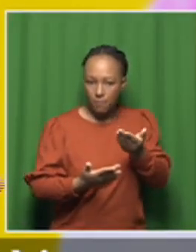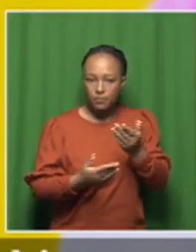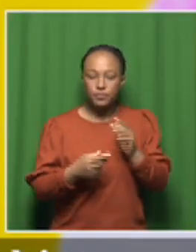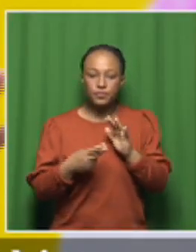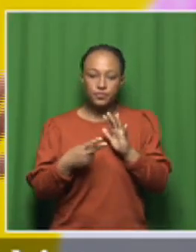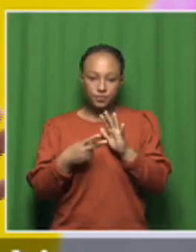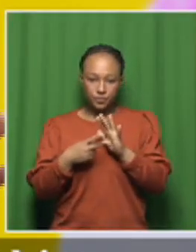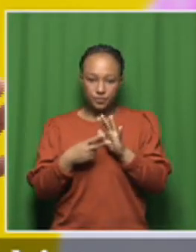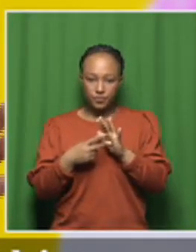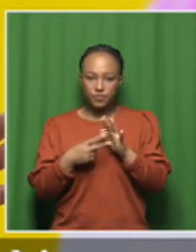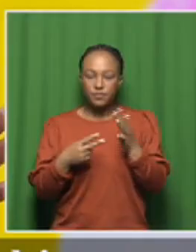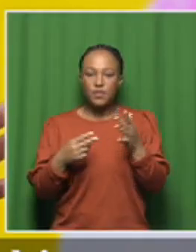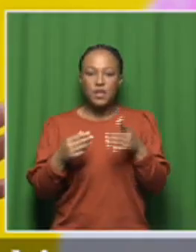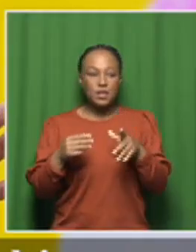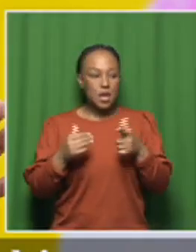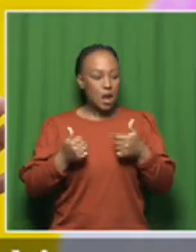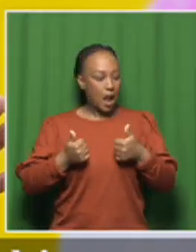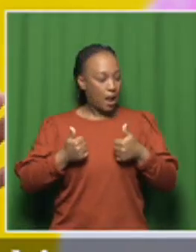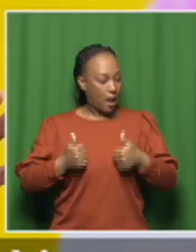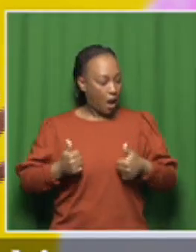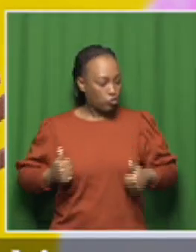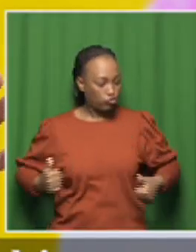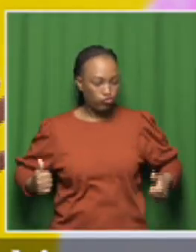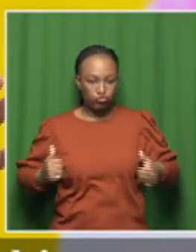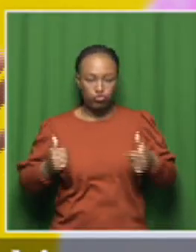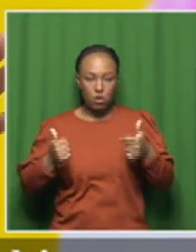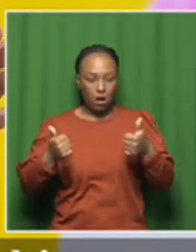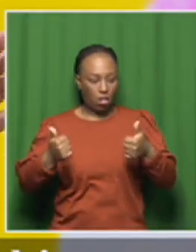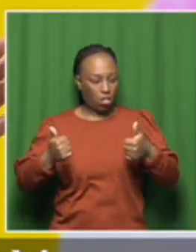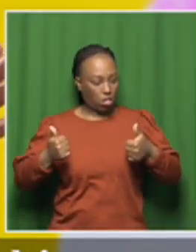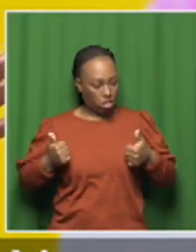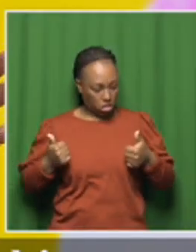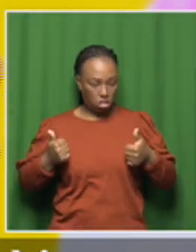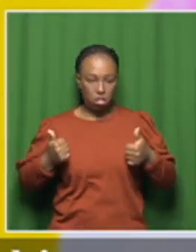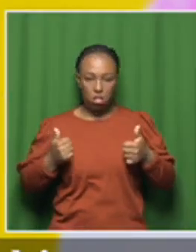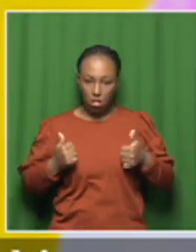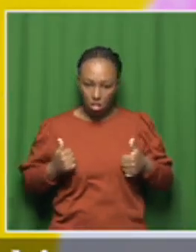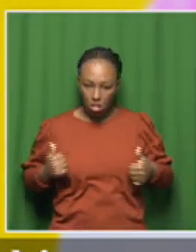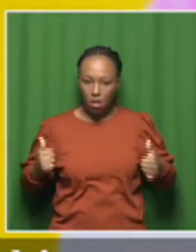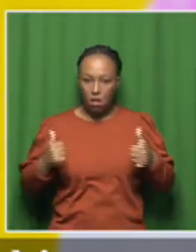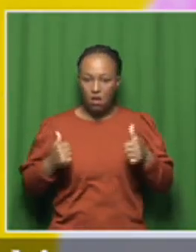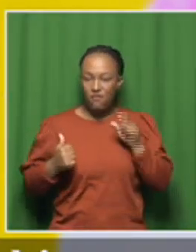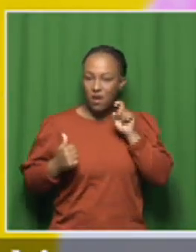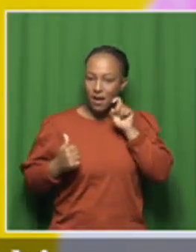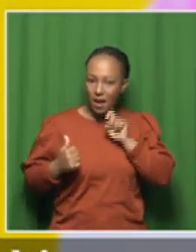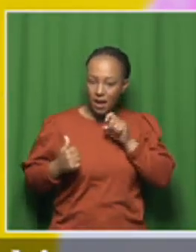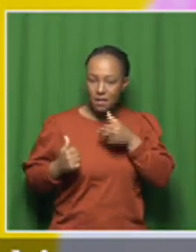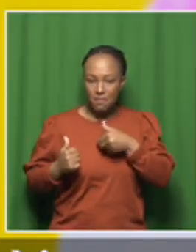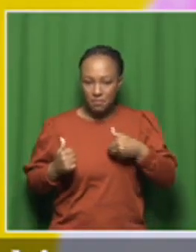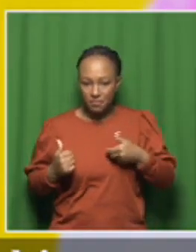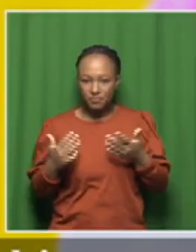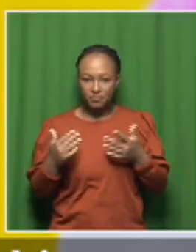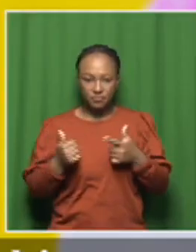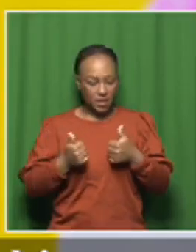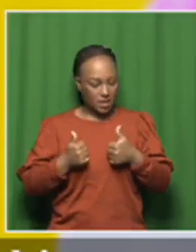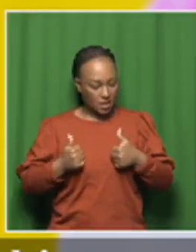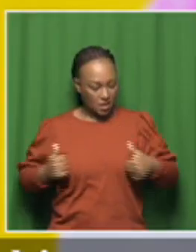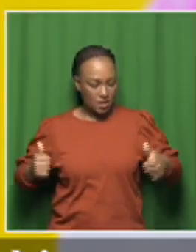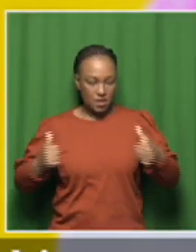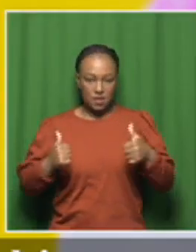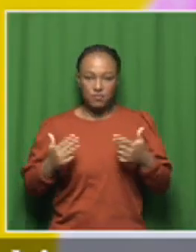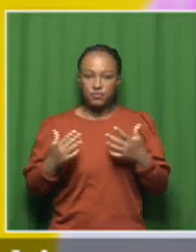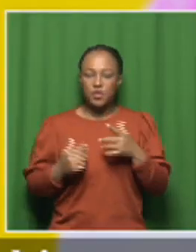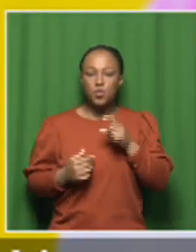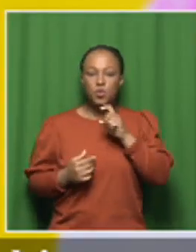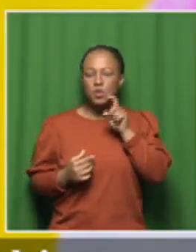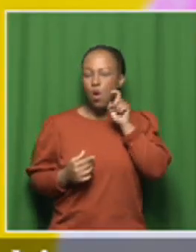room or lounge experience based on how that lounge looked like for our grandparents. So it has a sense of nostalgia. Literally, we're going to use ancient furniture